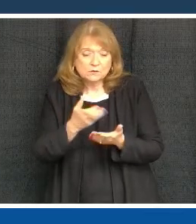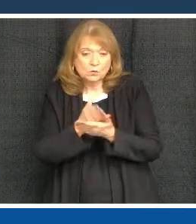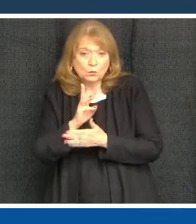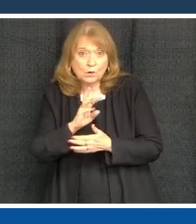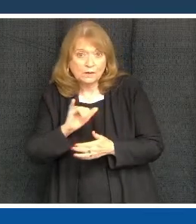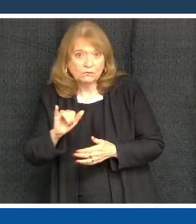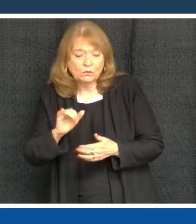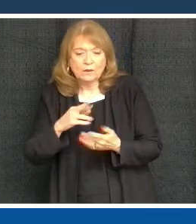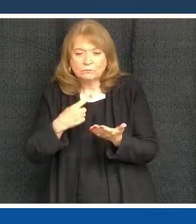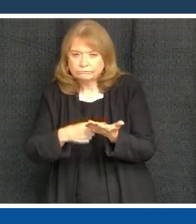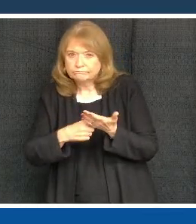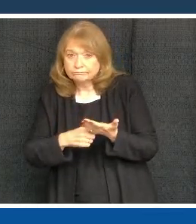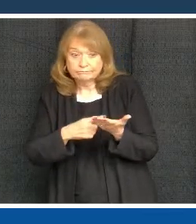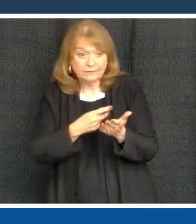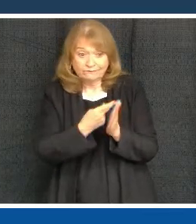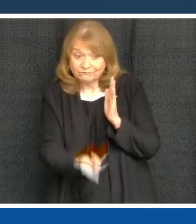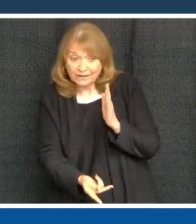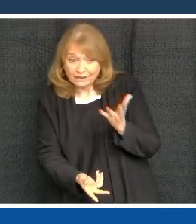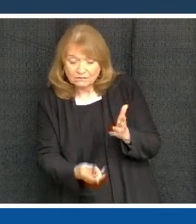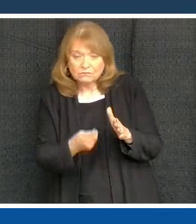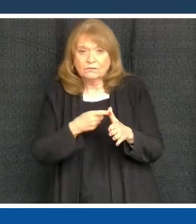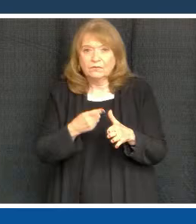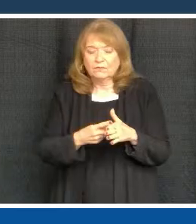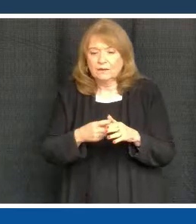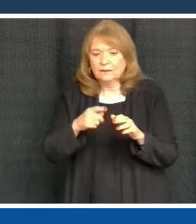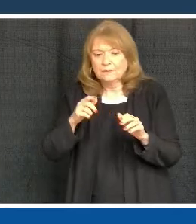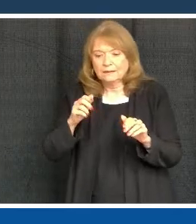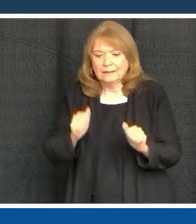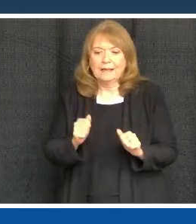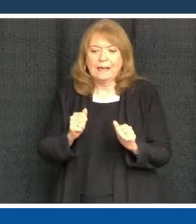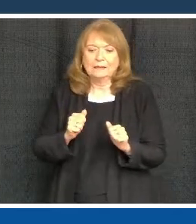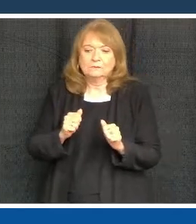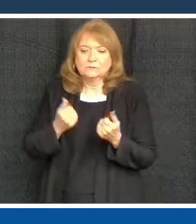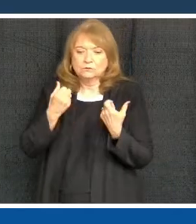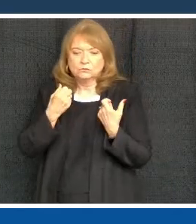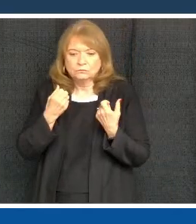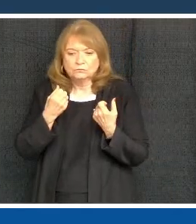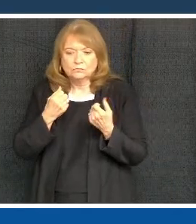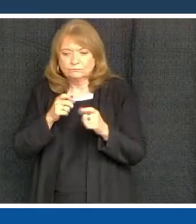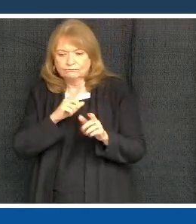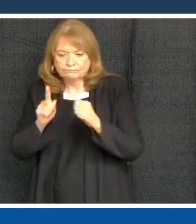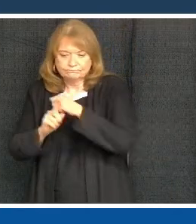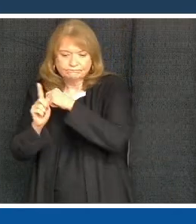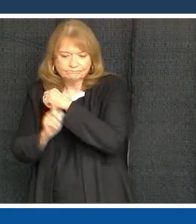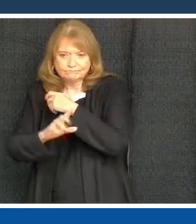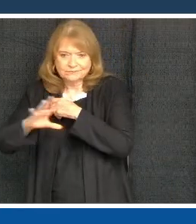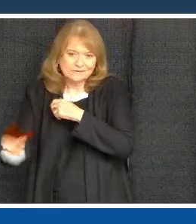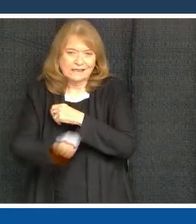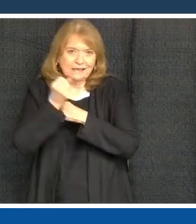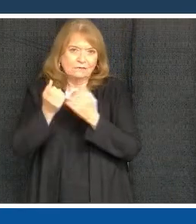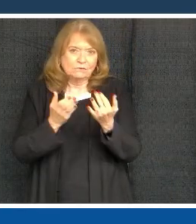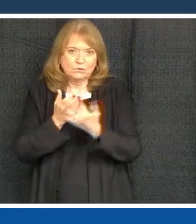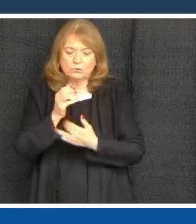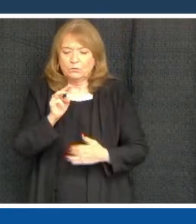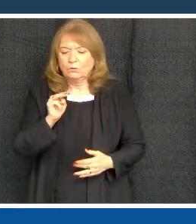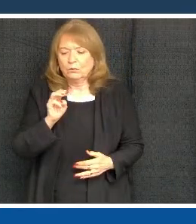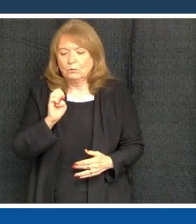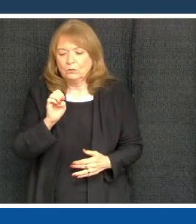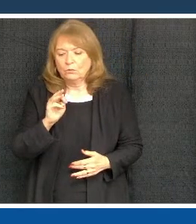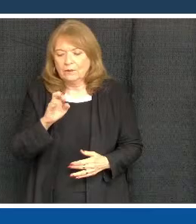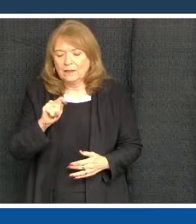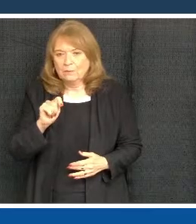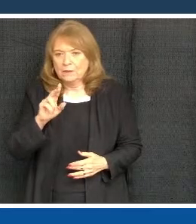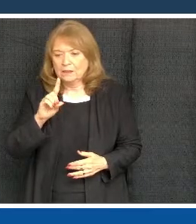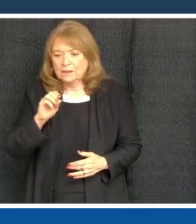should negotiations fail, to pursue condemnation through the use of eminent domain for the acquisition